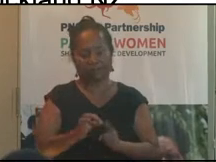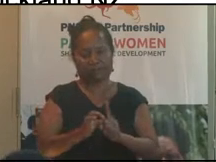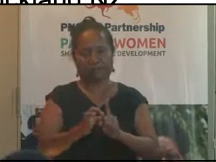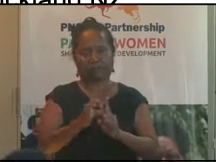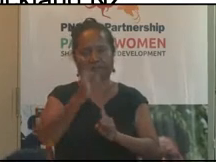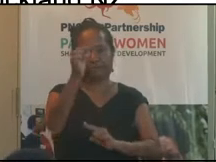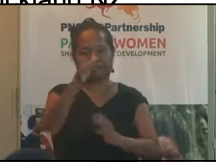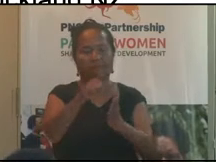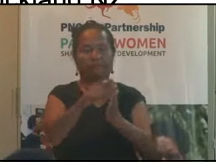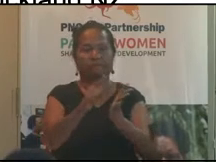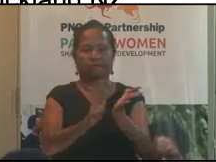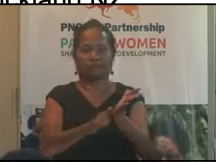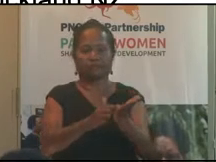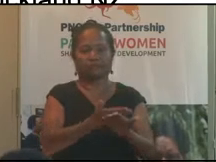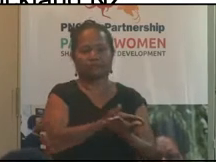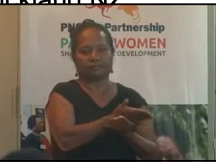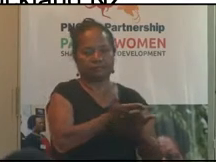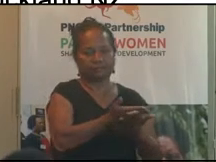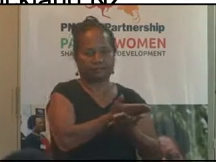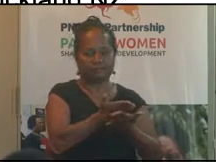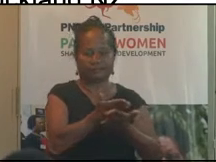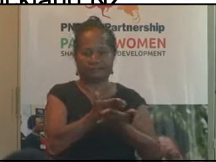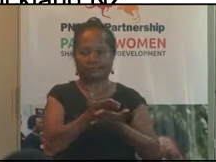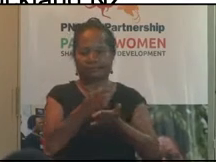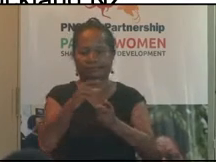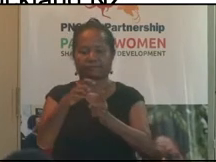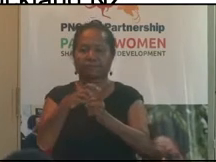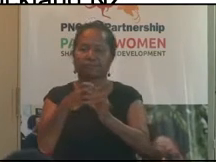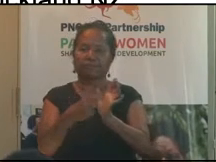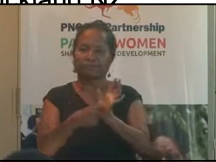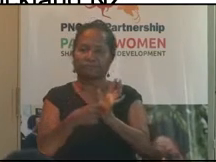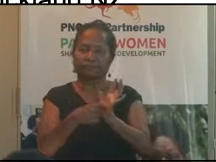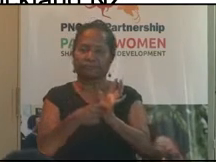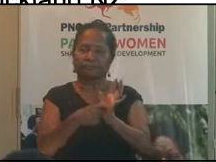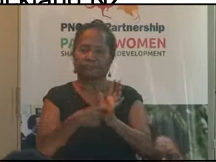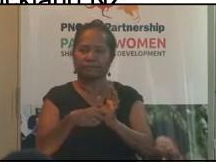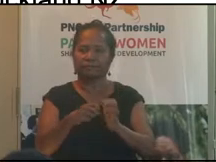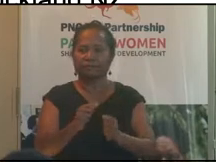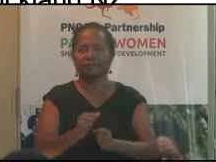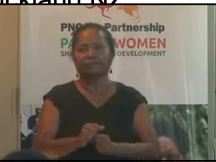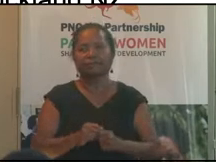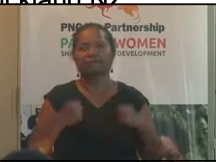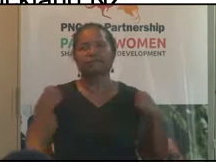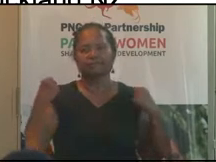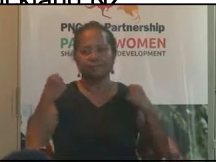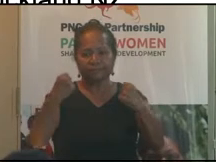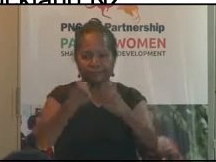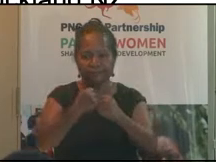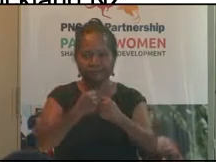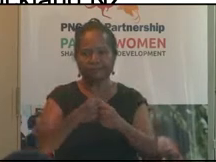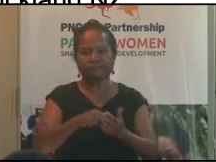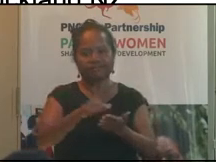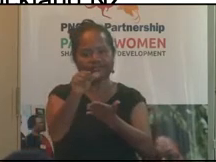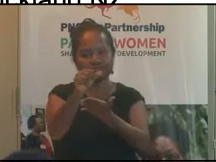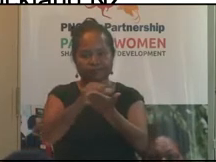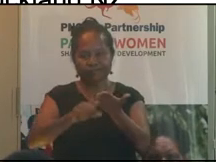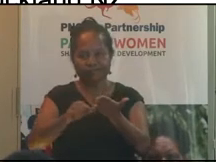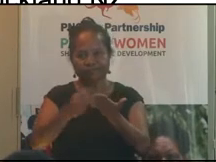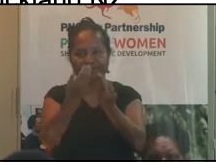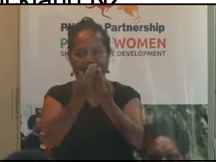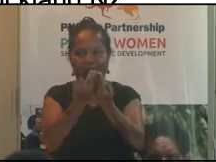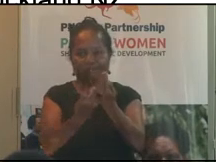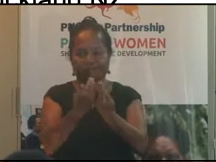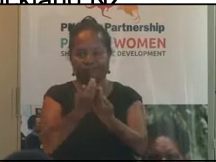and Legal Studies Division. Dr. Gelu has a Bachelor of Arts in Political Science and Public Administration from UPNG,